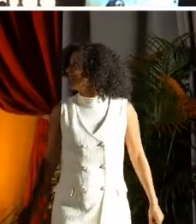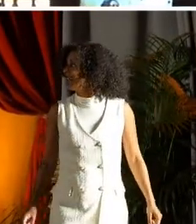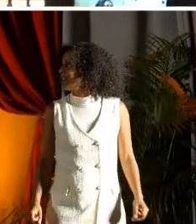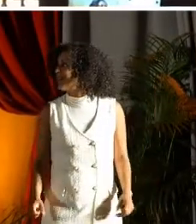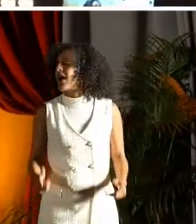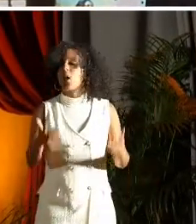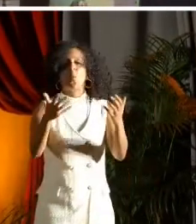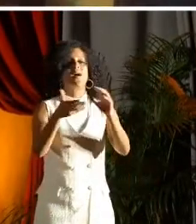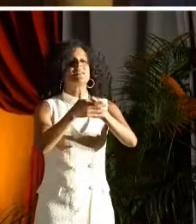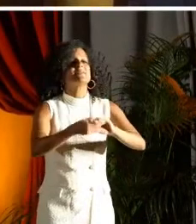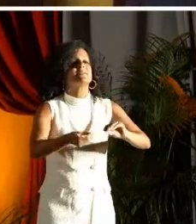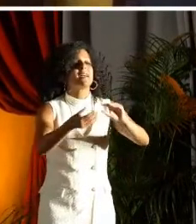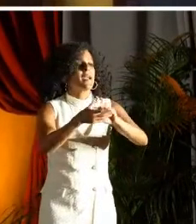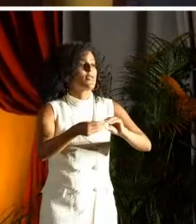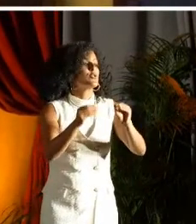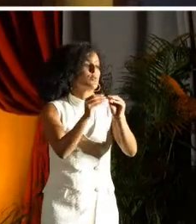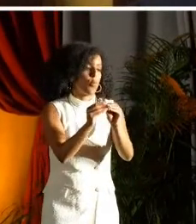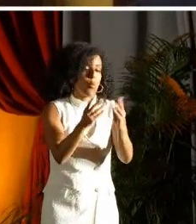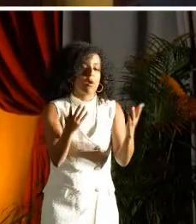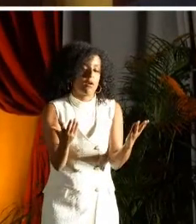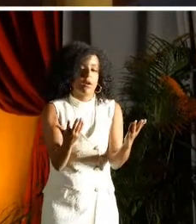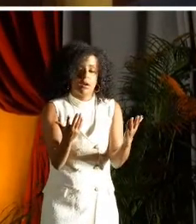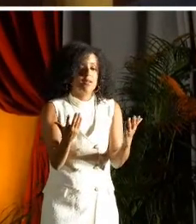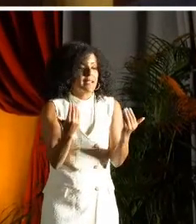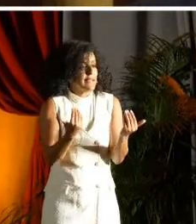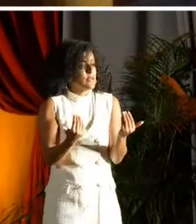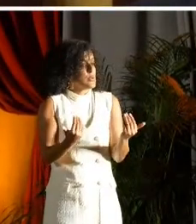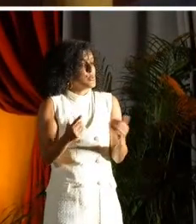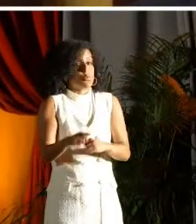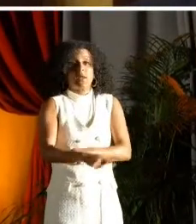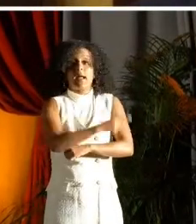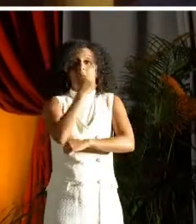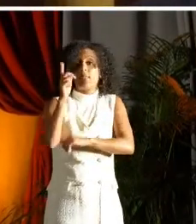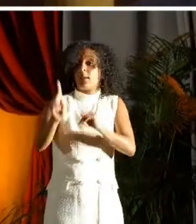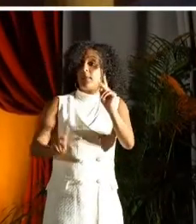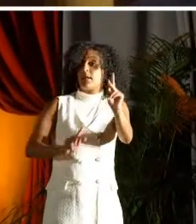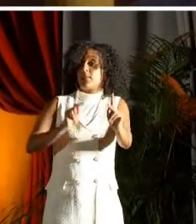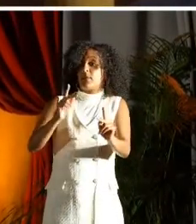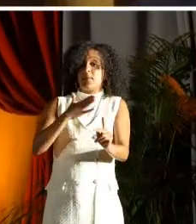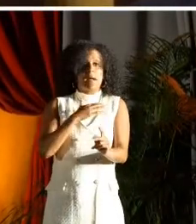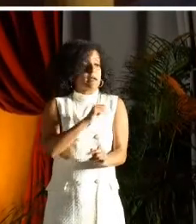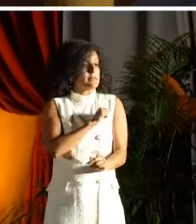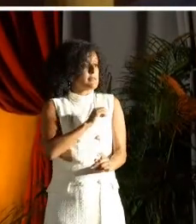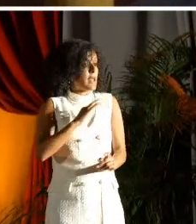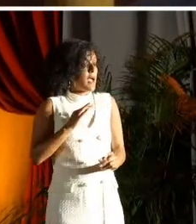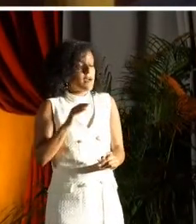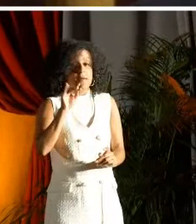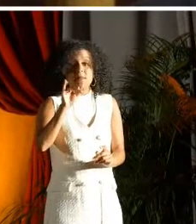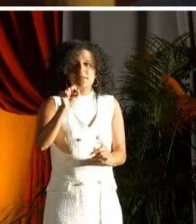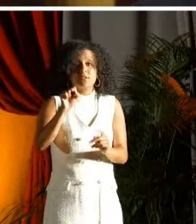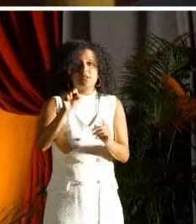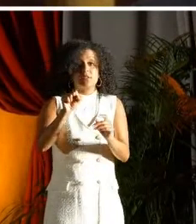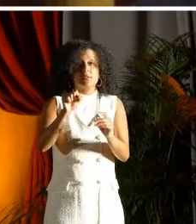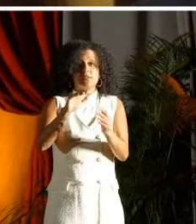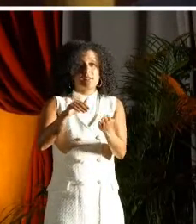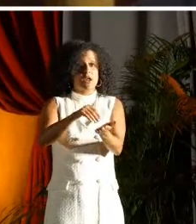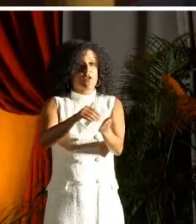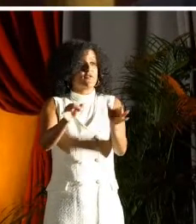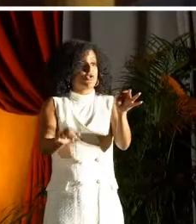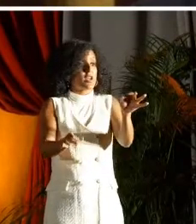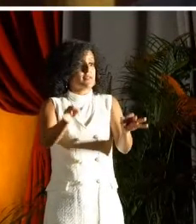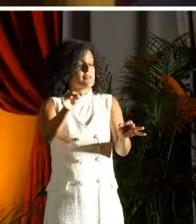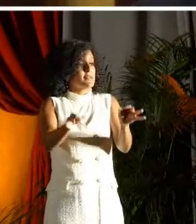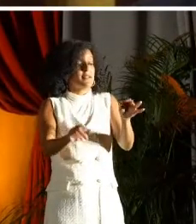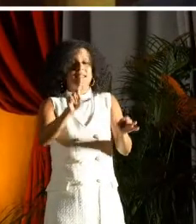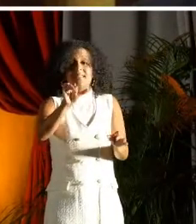And let me say this, there are so many more, even today. The people that I have on my staff at the Mississippi Center for Justice,